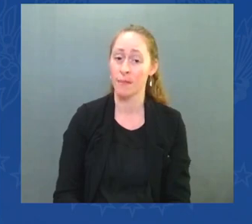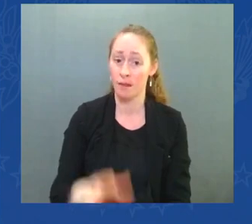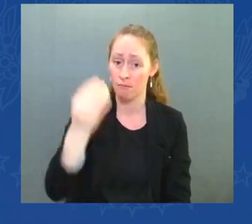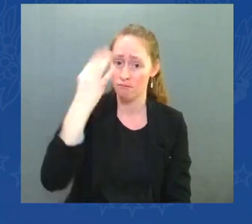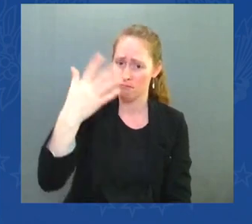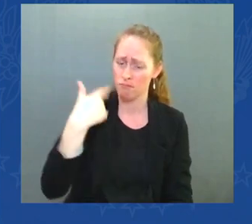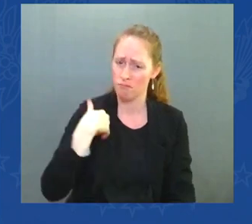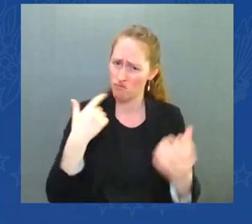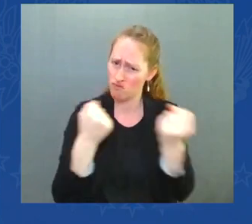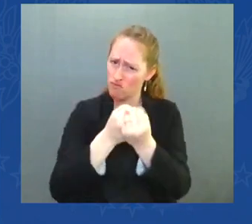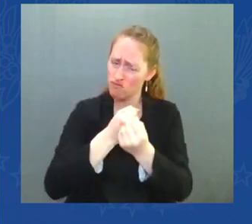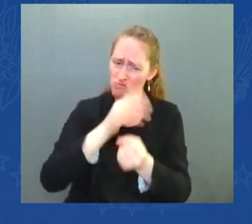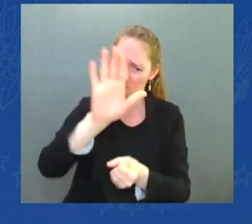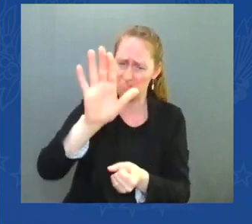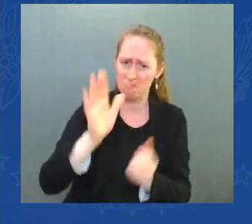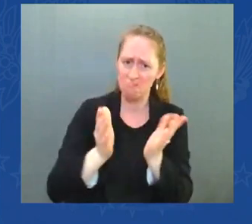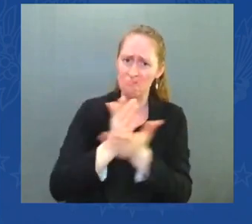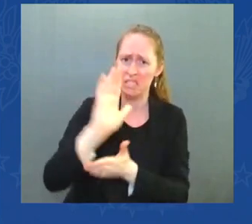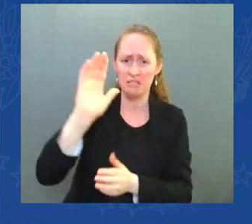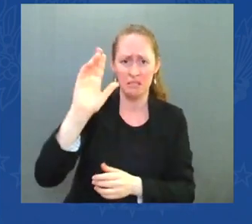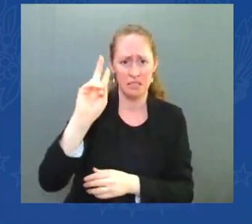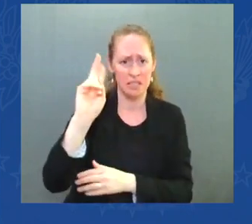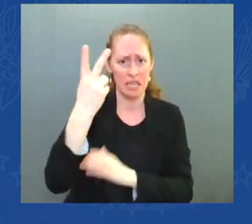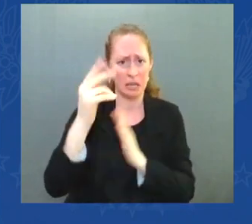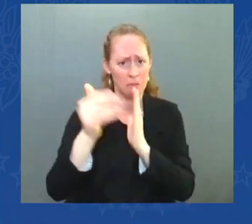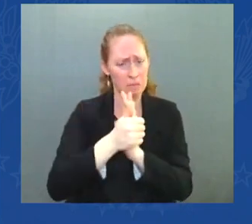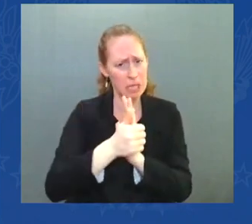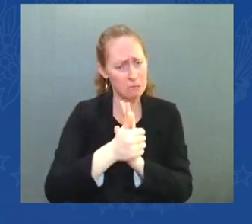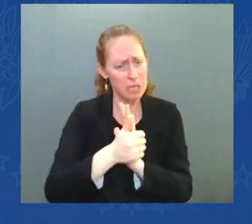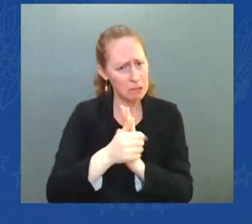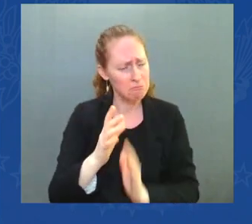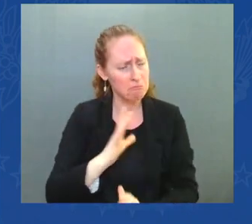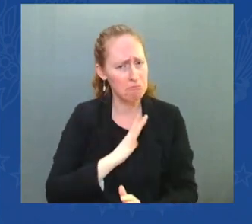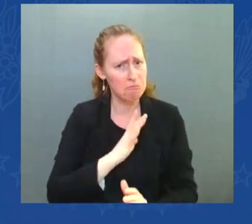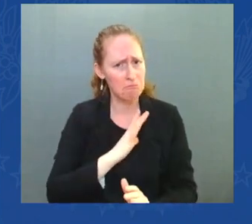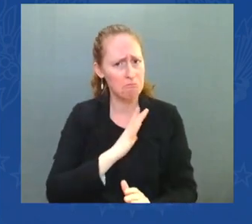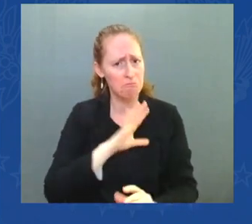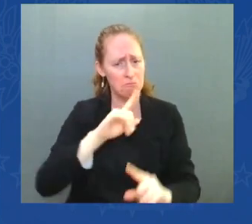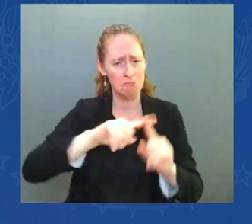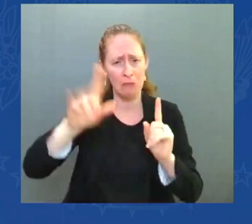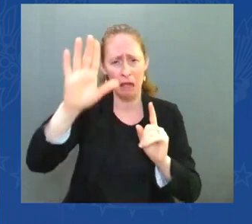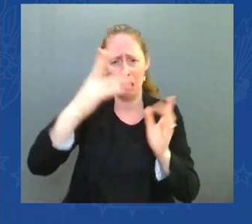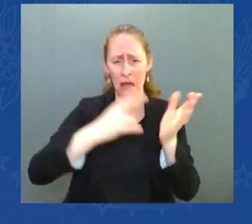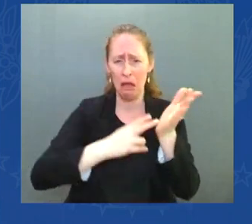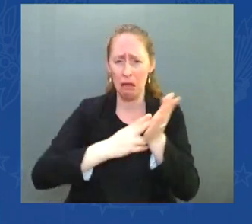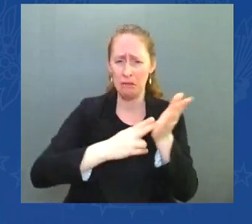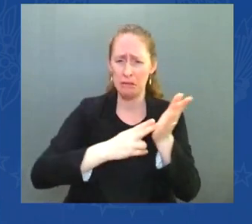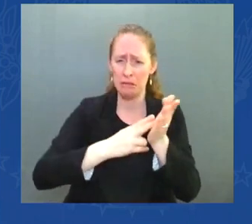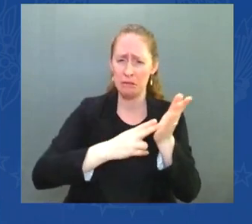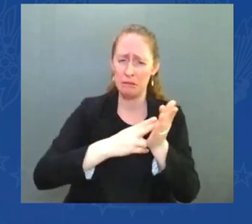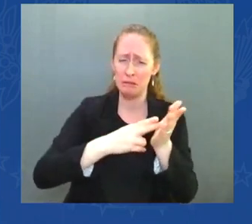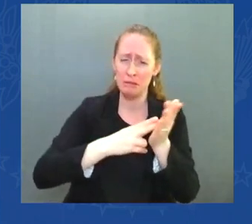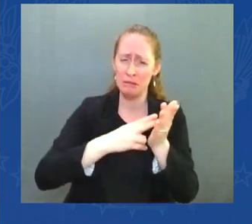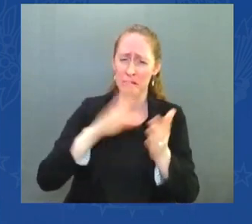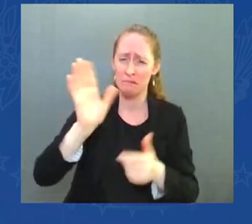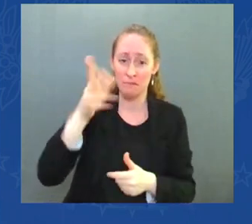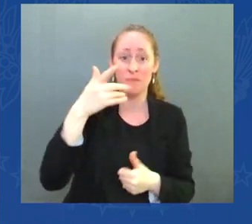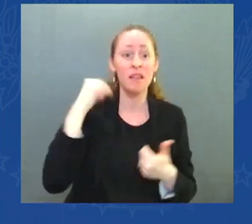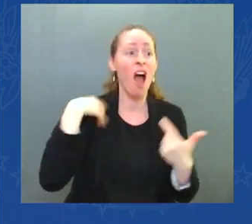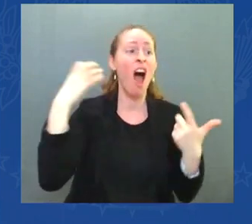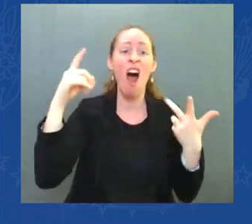couldn't buy a cannon when, in fact, the Second Amendment passed. And certain people from the very beginning weren't allowed to purchase